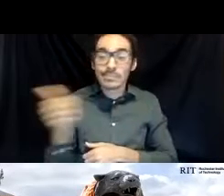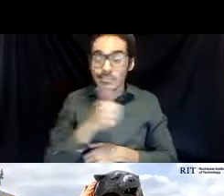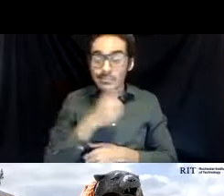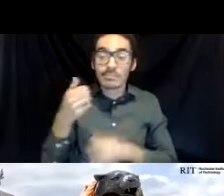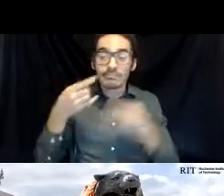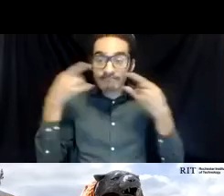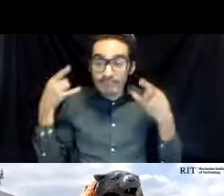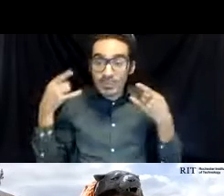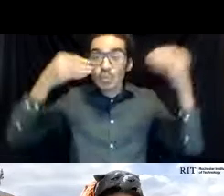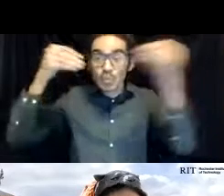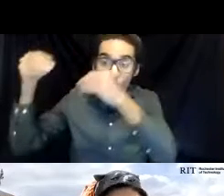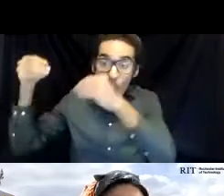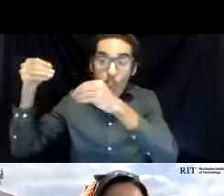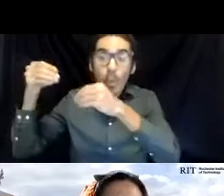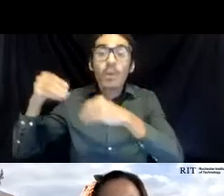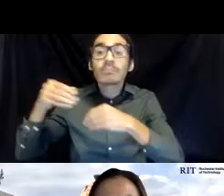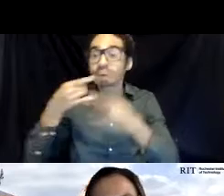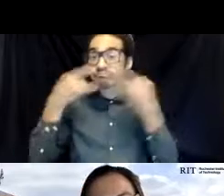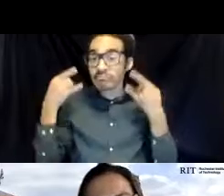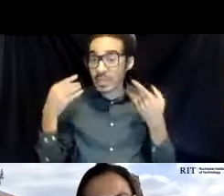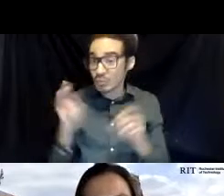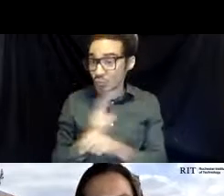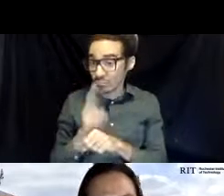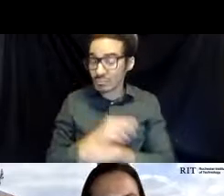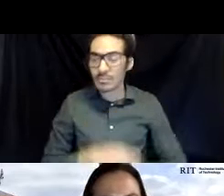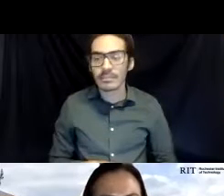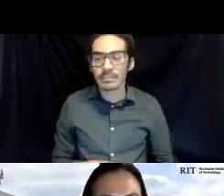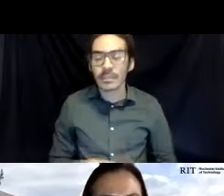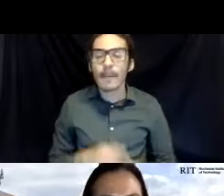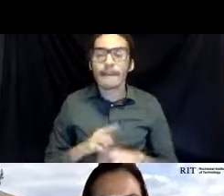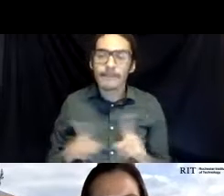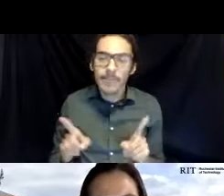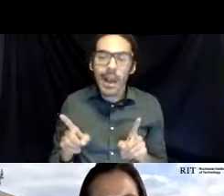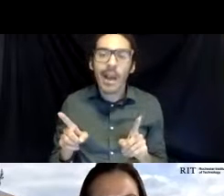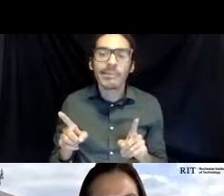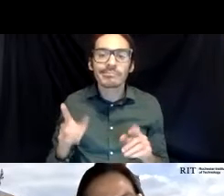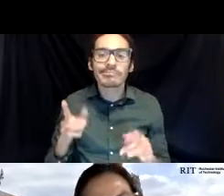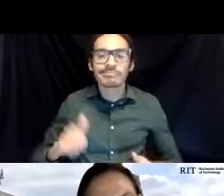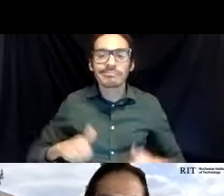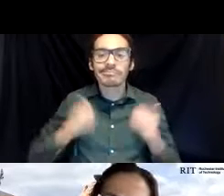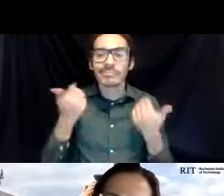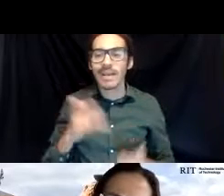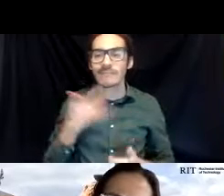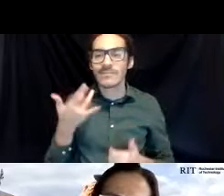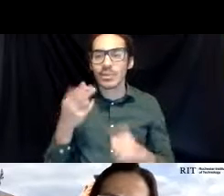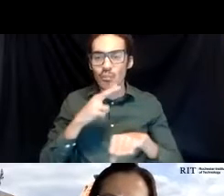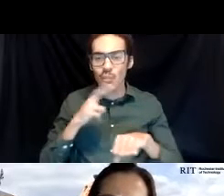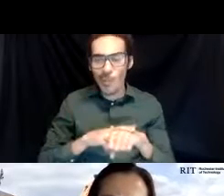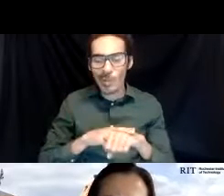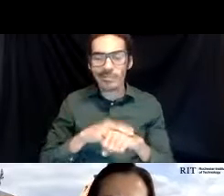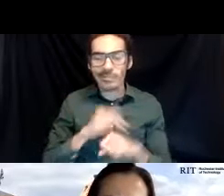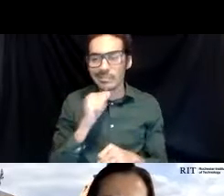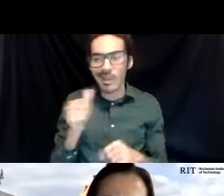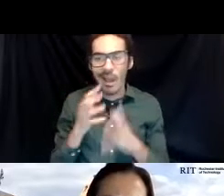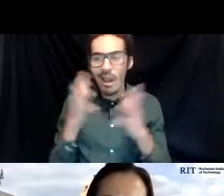in shops. But overall, life is feeling fairly normal, although there simply just aren't the